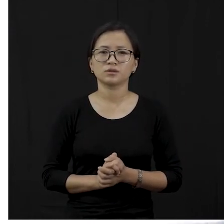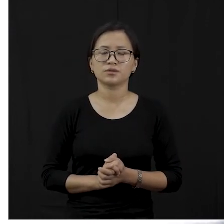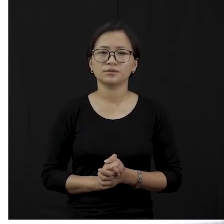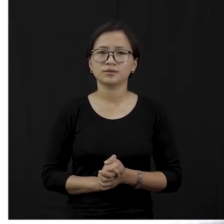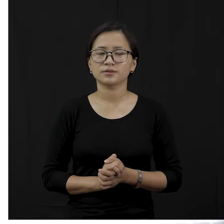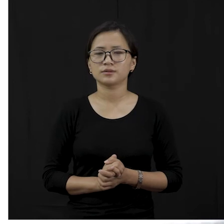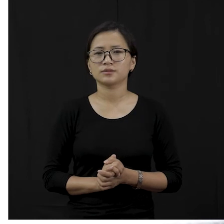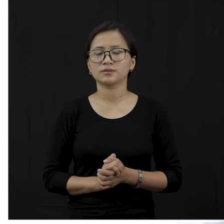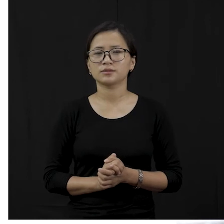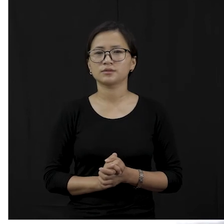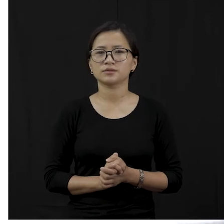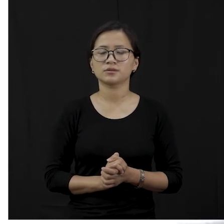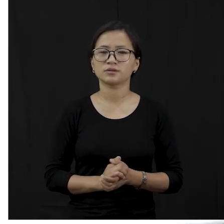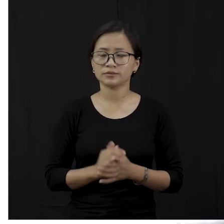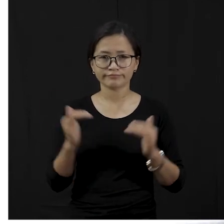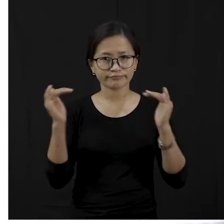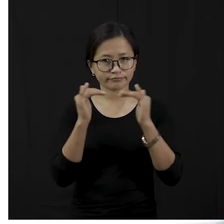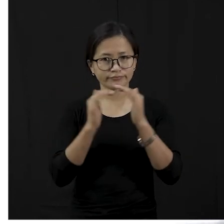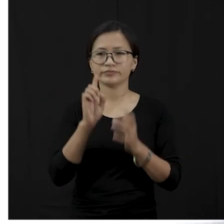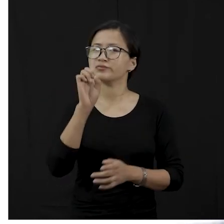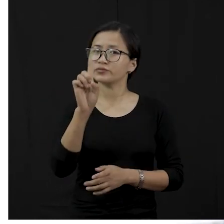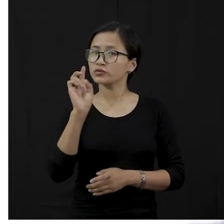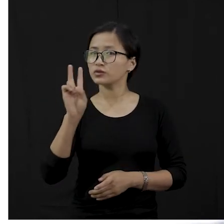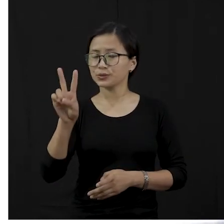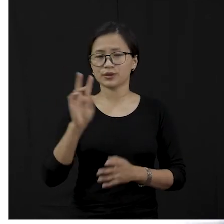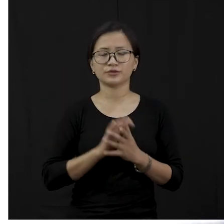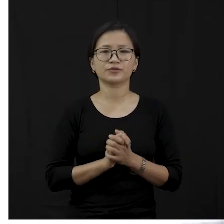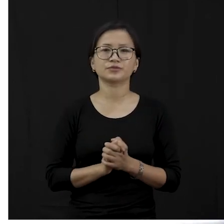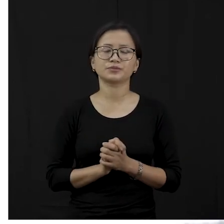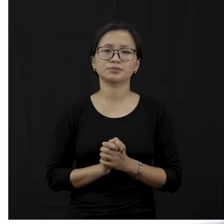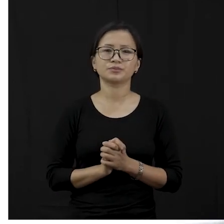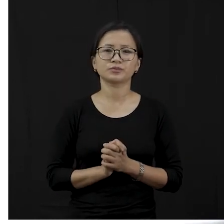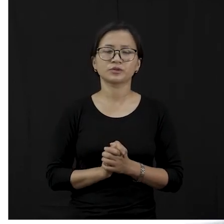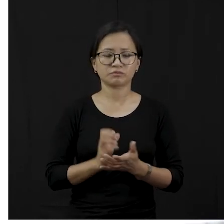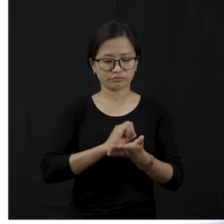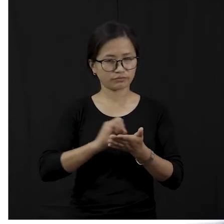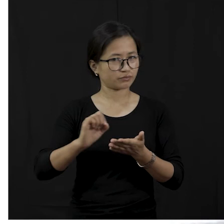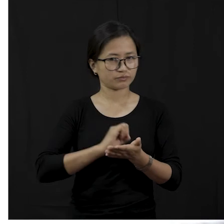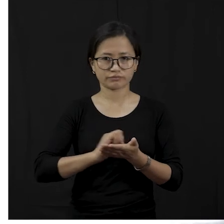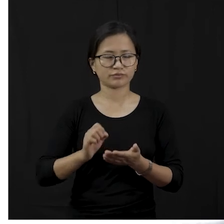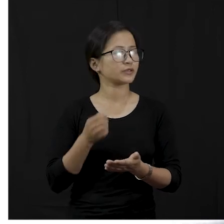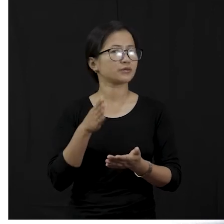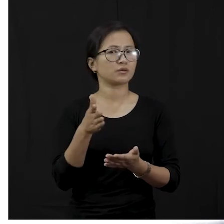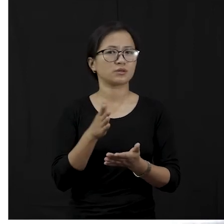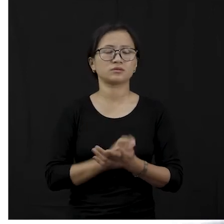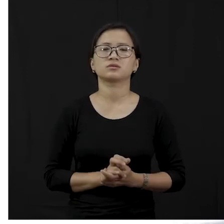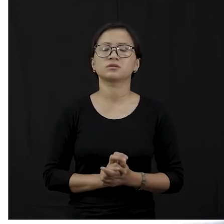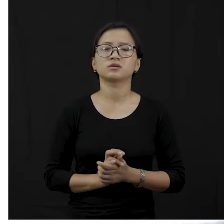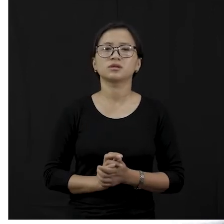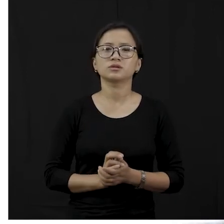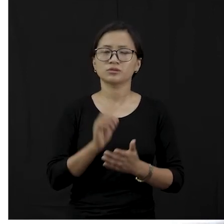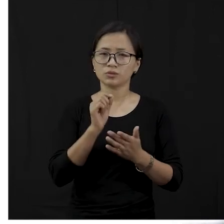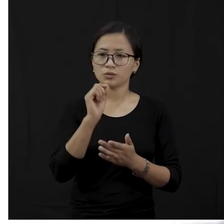4. 8 plus 4 is equal to 12. Okay. We can't write the 12 here.